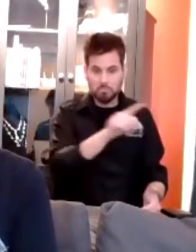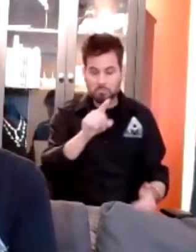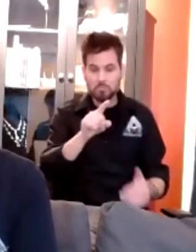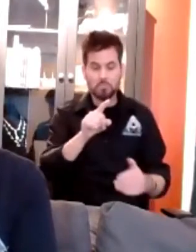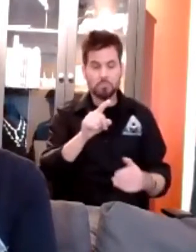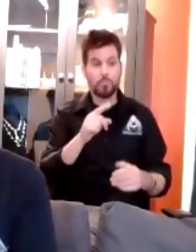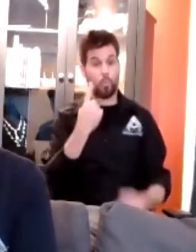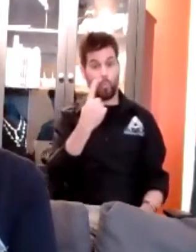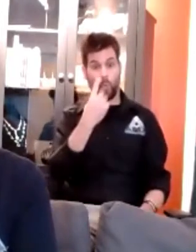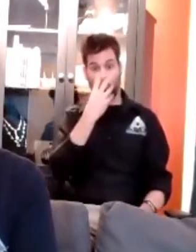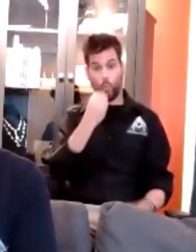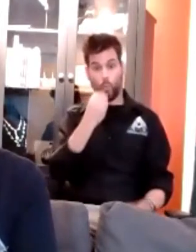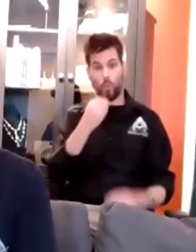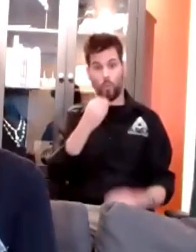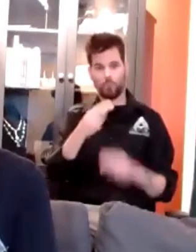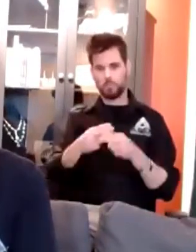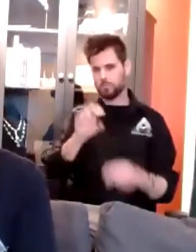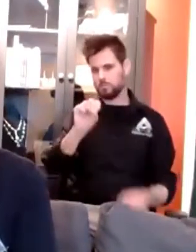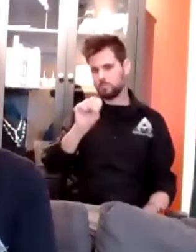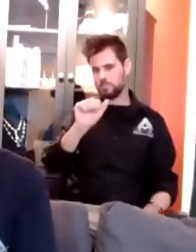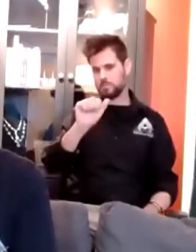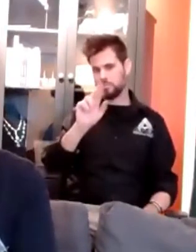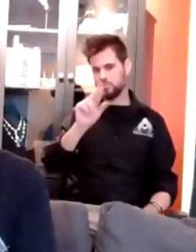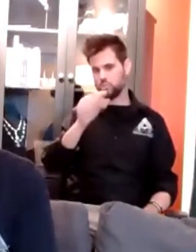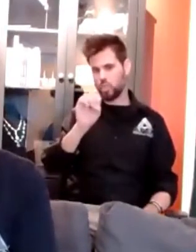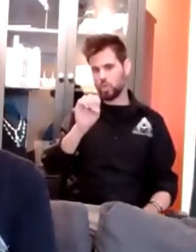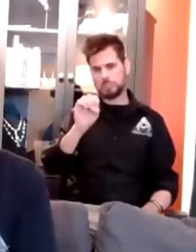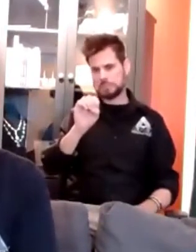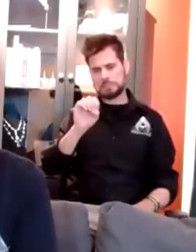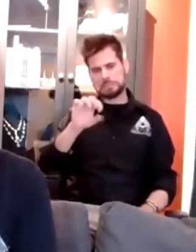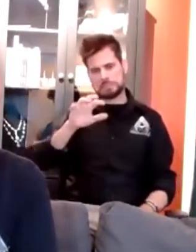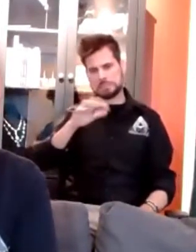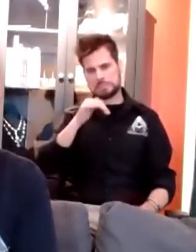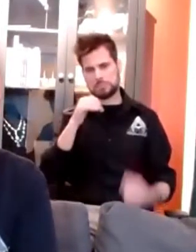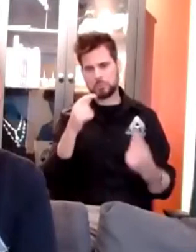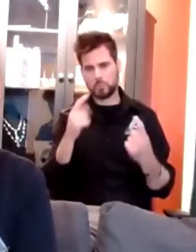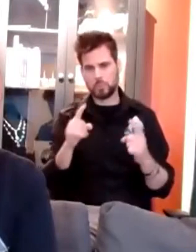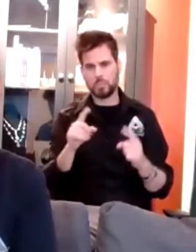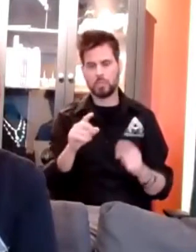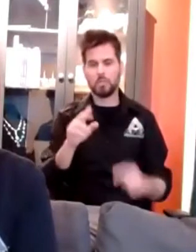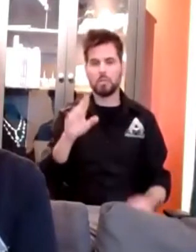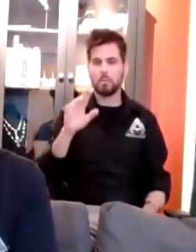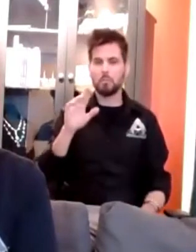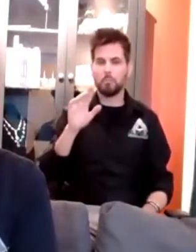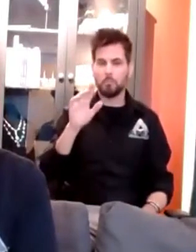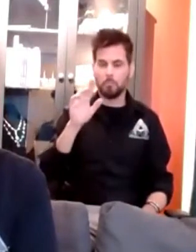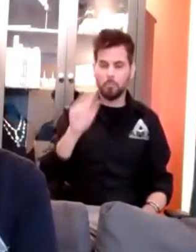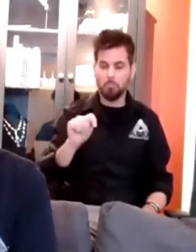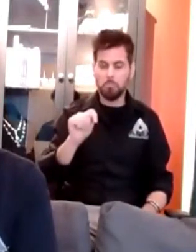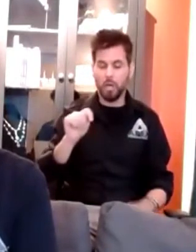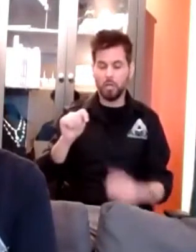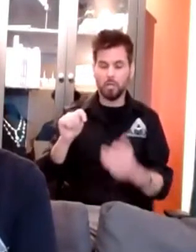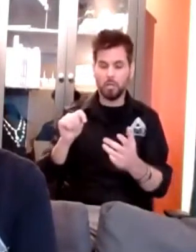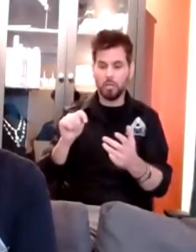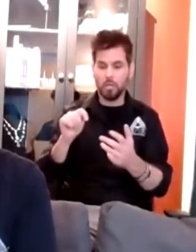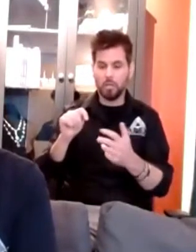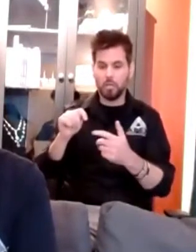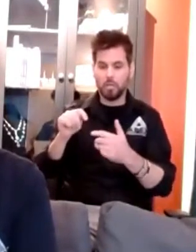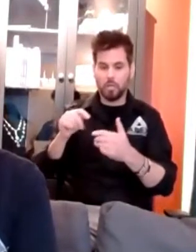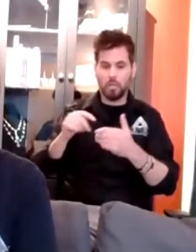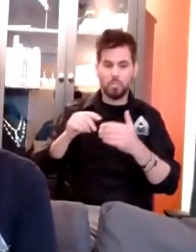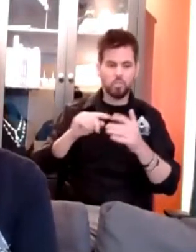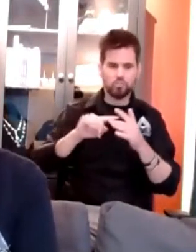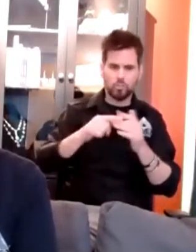because he was very food aggressive, as Paula mentioned in the video. But we don't close the gate on Sarge, but we put it in. And so then we started doing it with